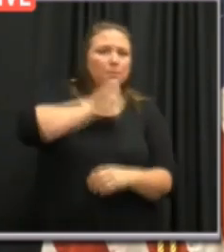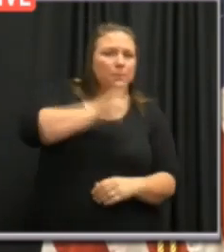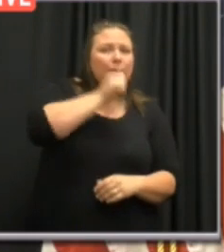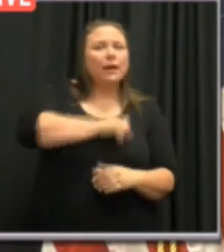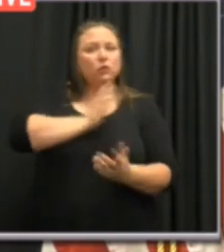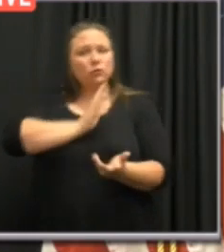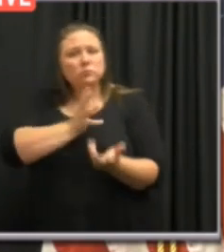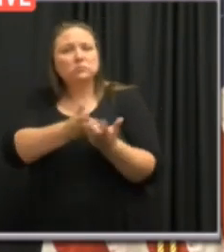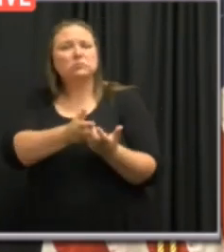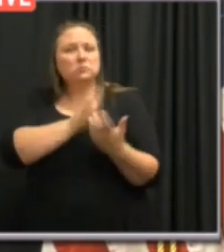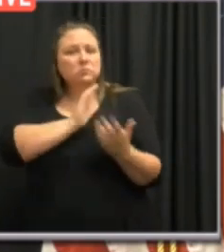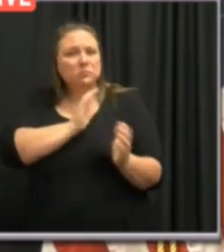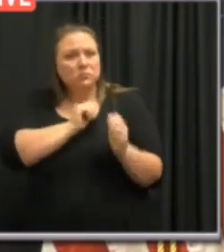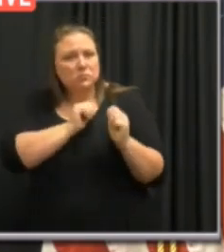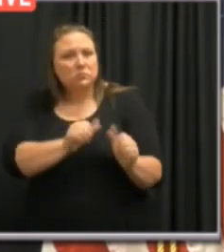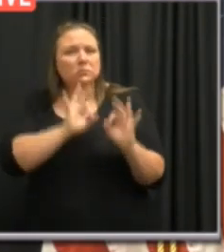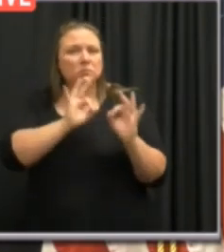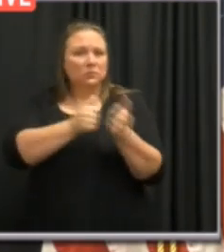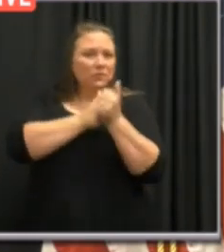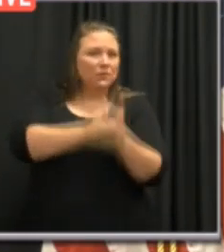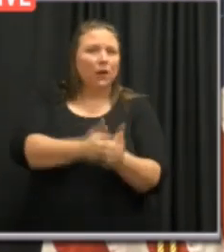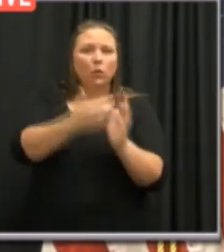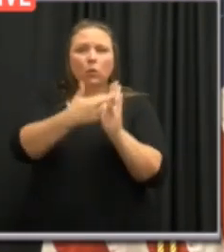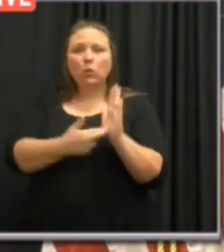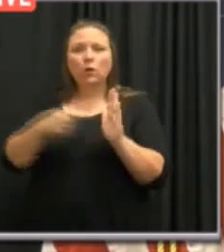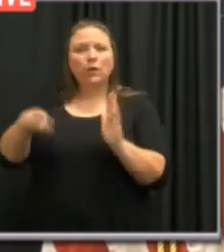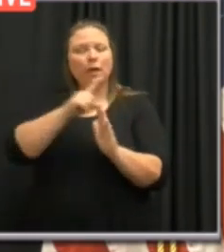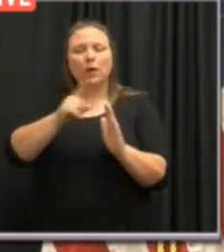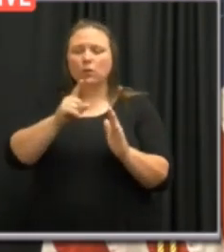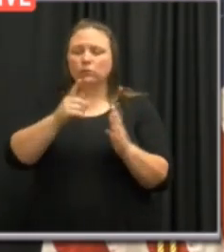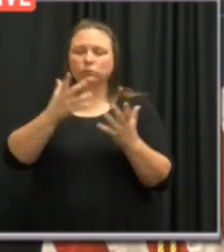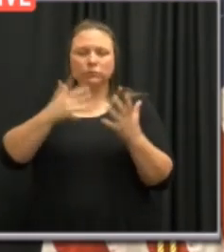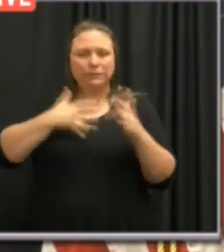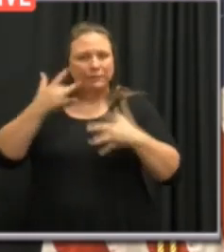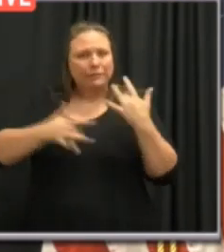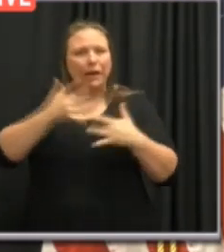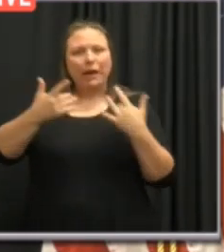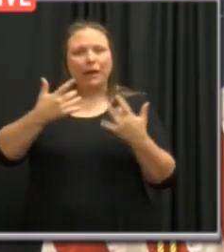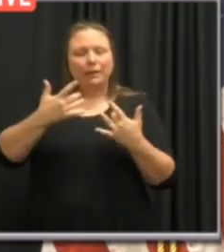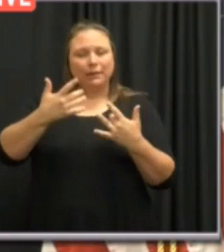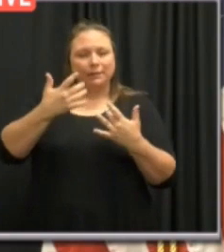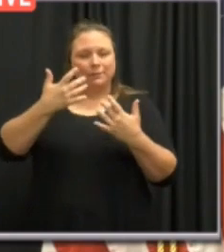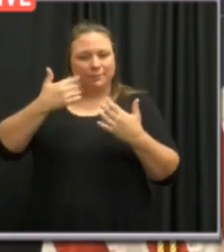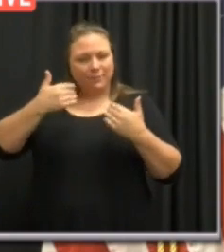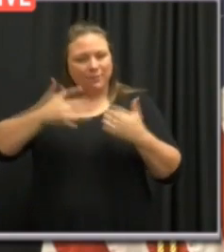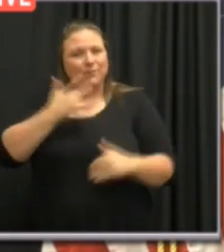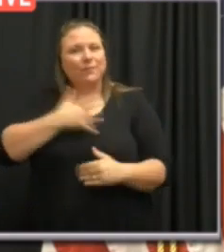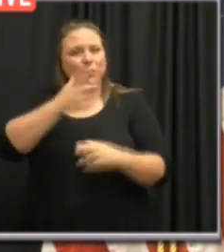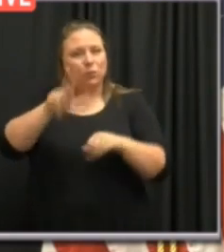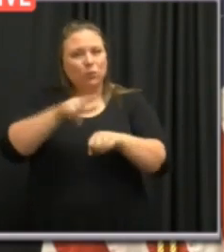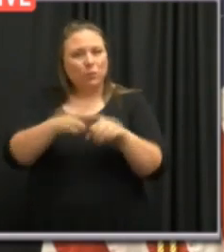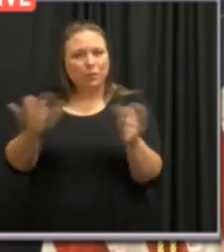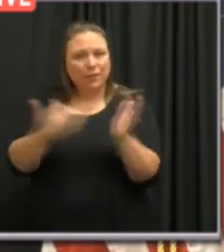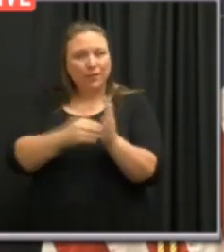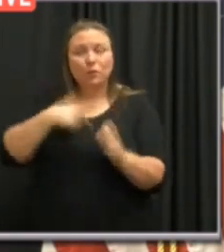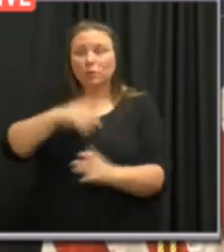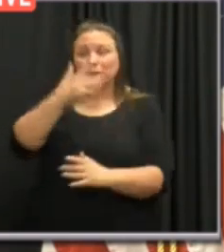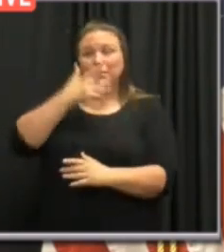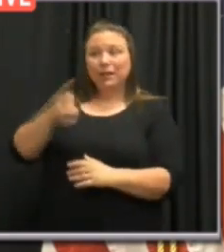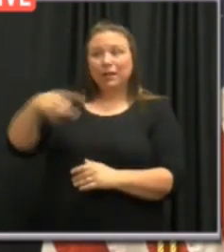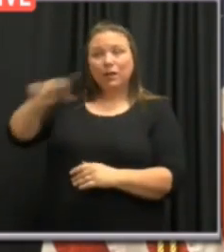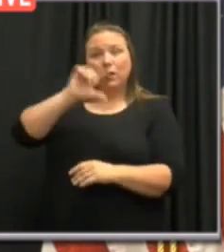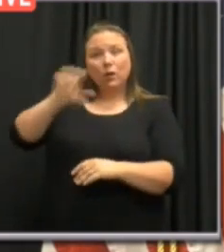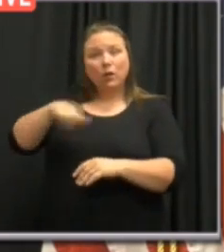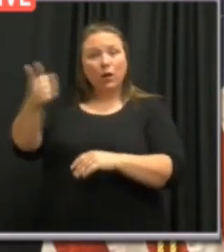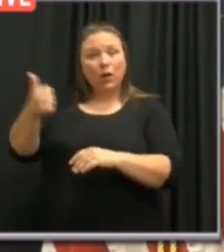very grateful to have an opportunity to have a taste of normalcy. We are fortunate in the fact that all of our open restaurants were set